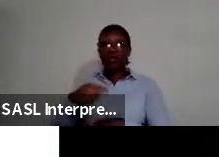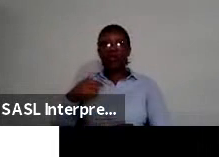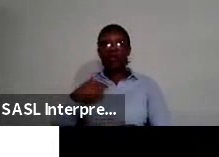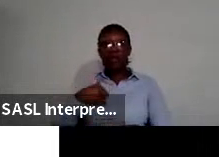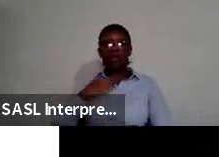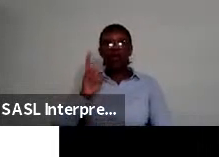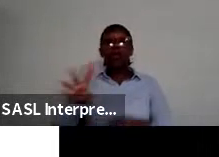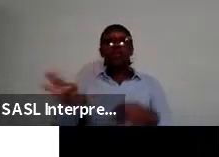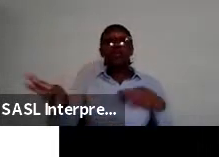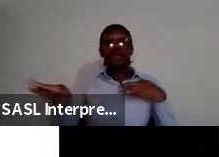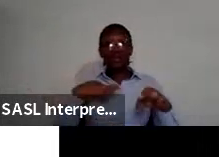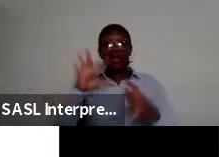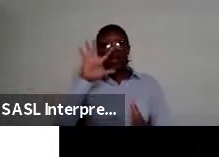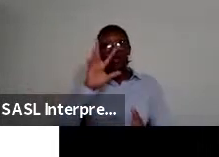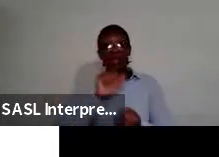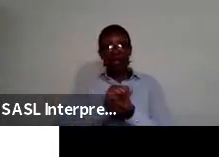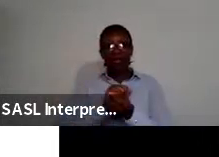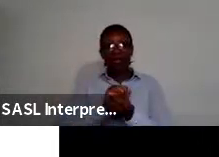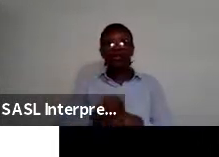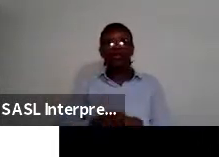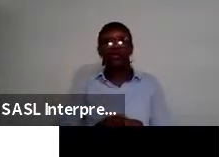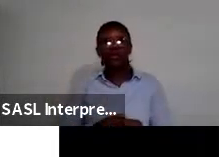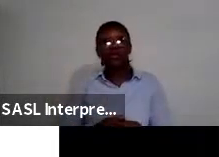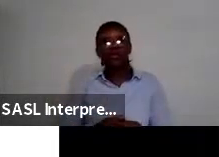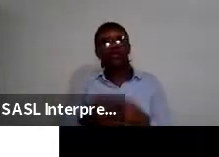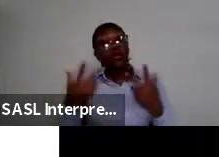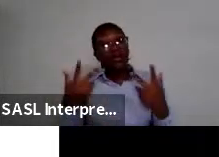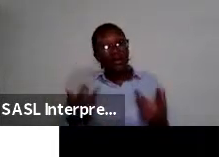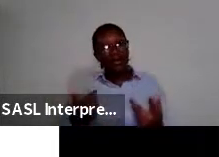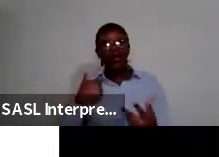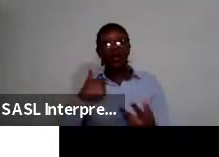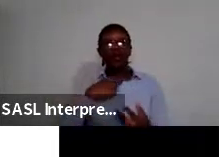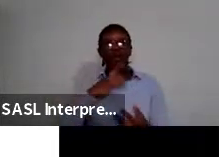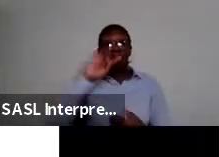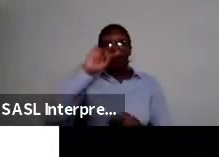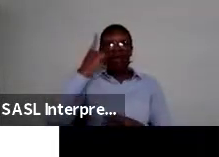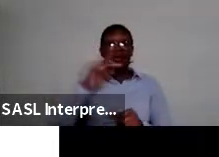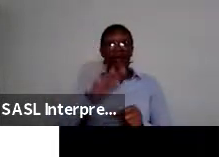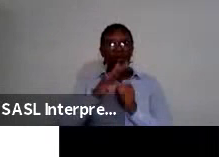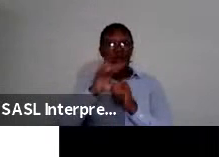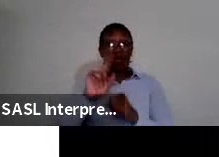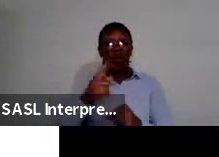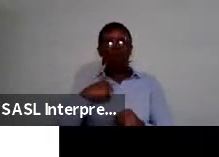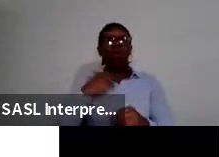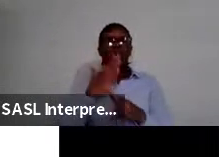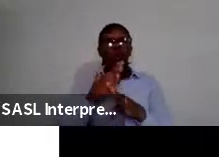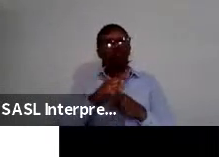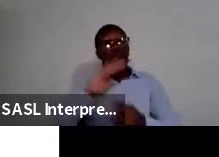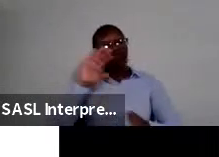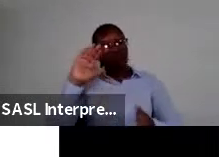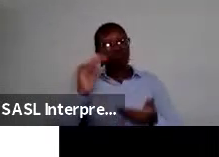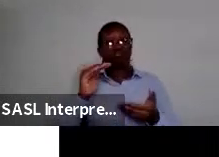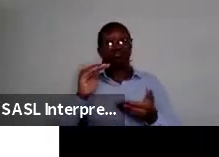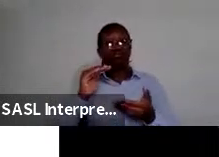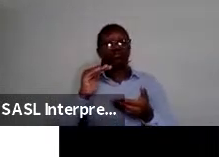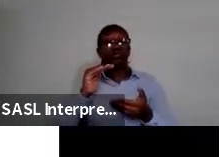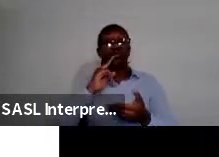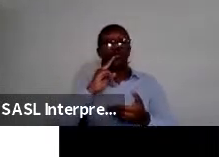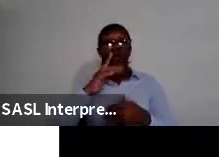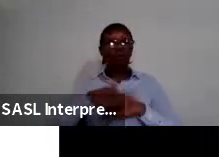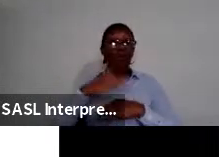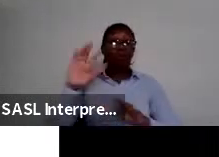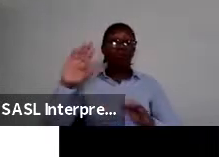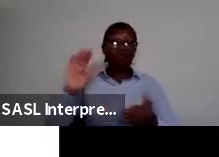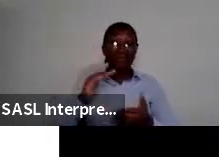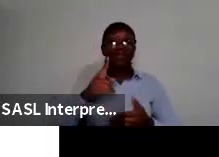slide. However, the idea is that we need to work towards significantly reducing illicit trade incidents by